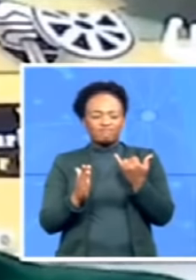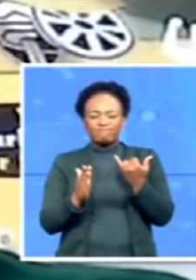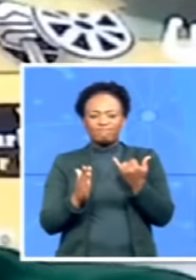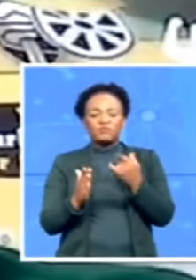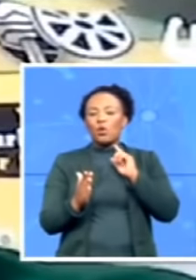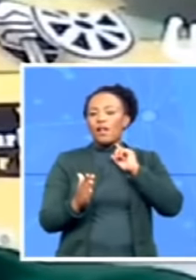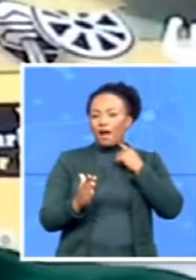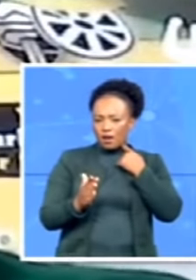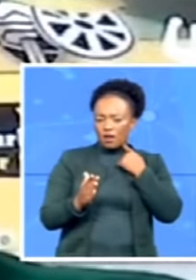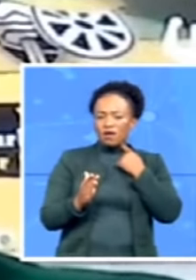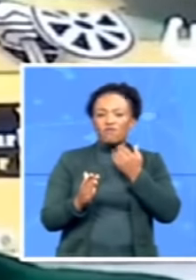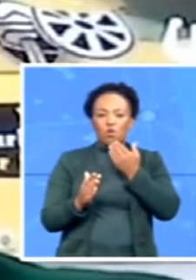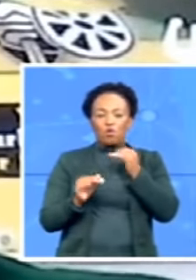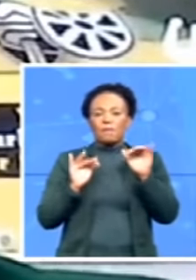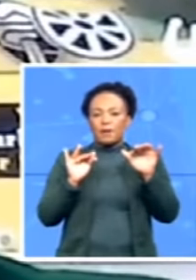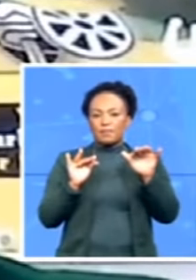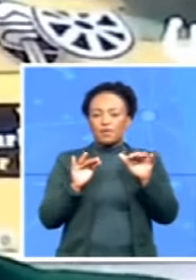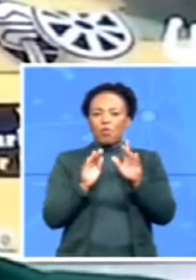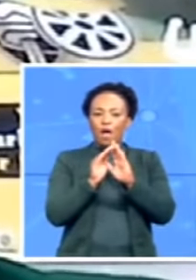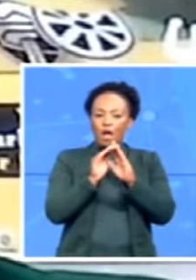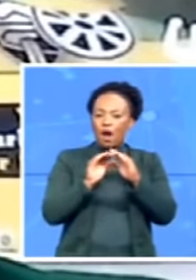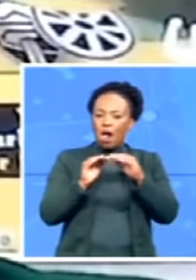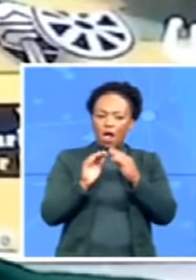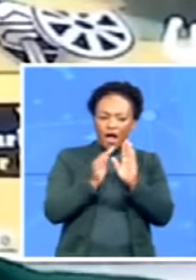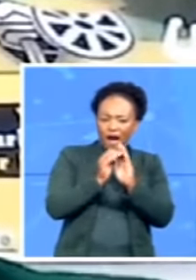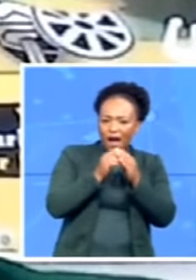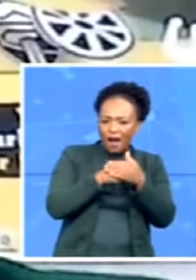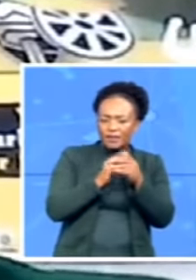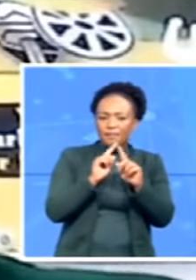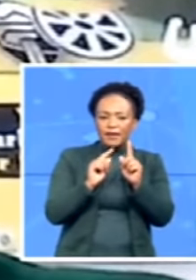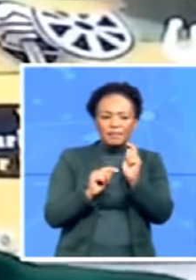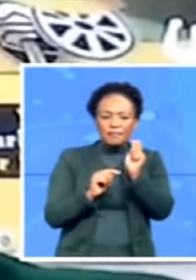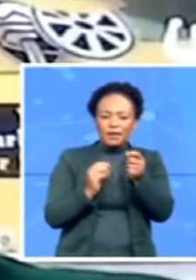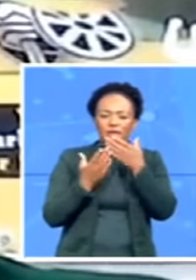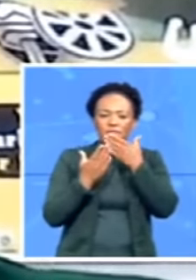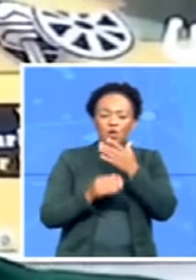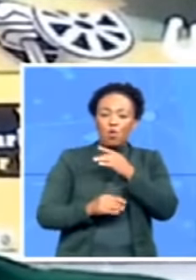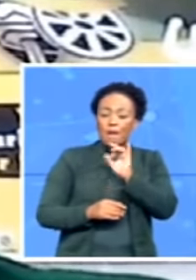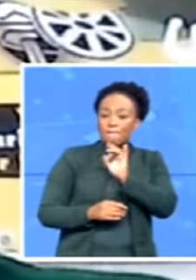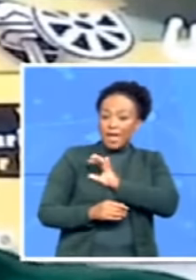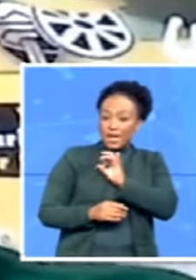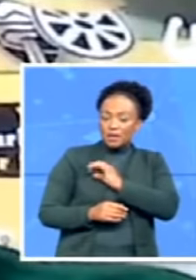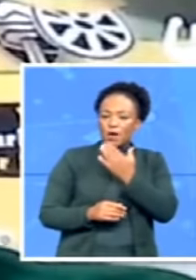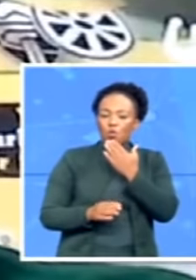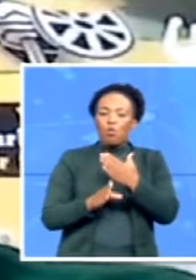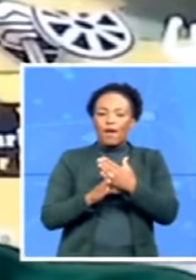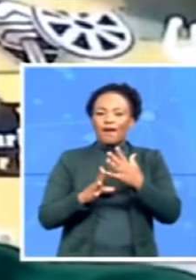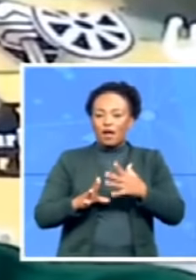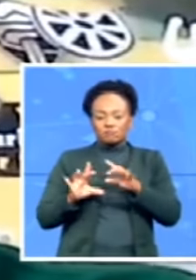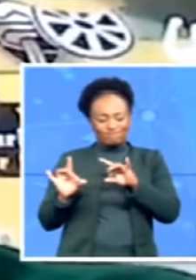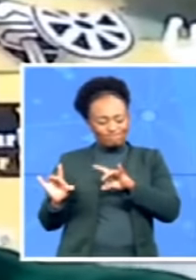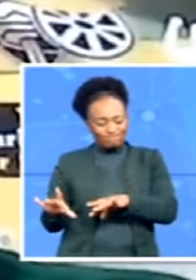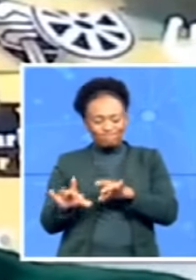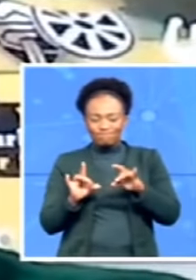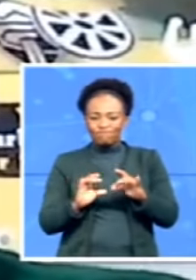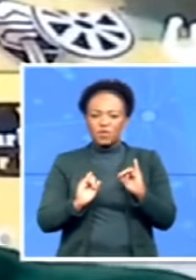and downplay the severity of the pain faced by the ANC workers. It has also become very clear that there is